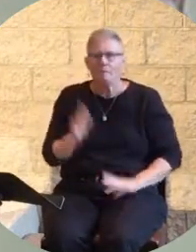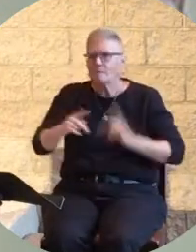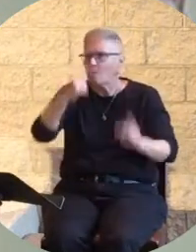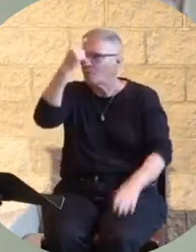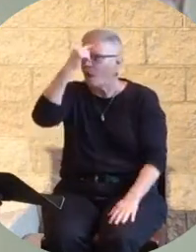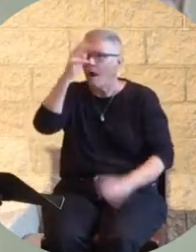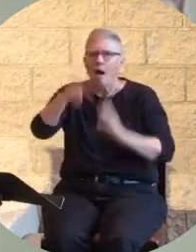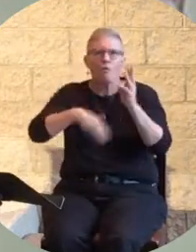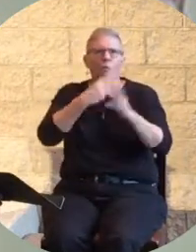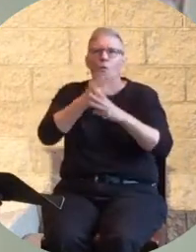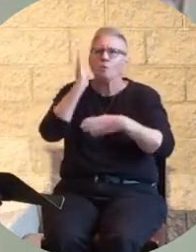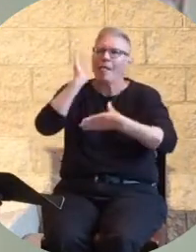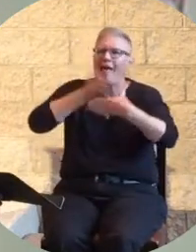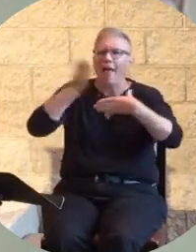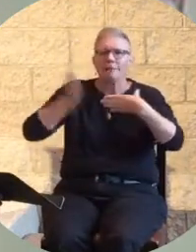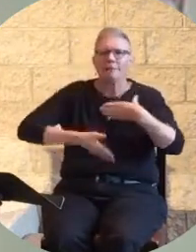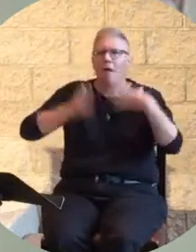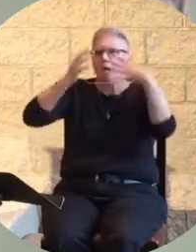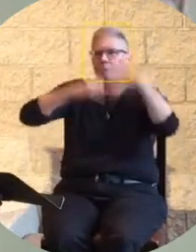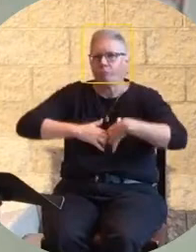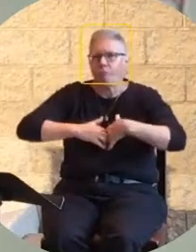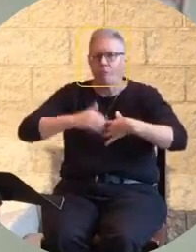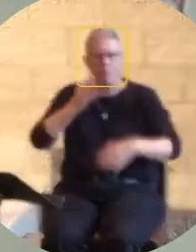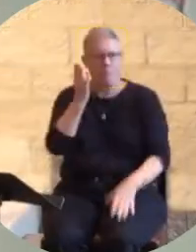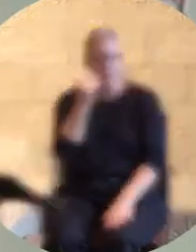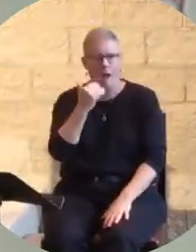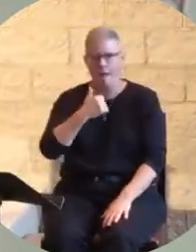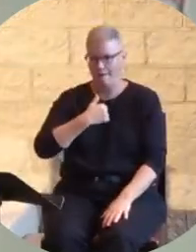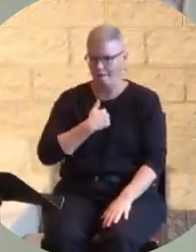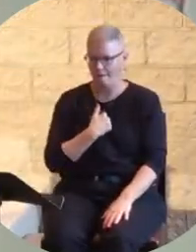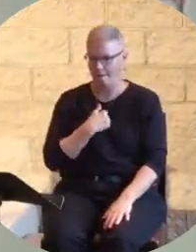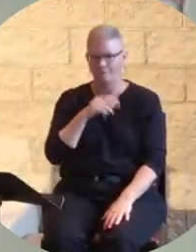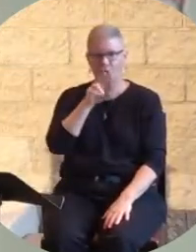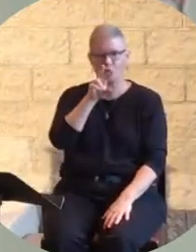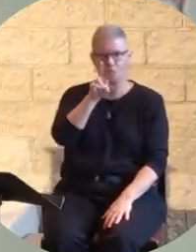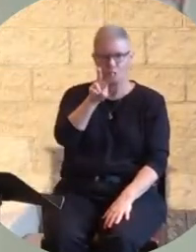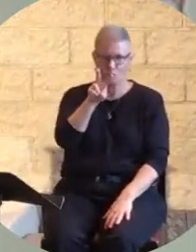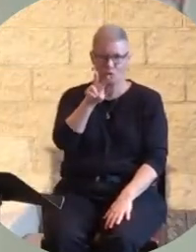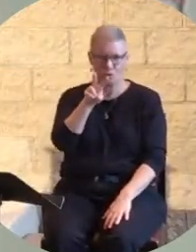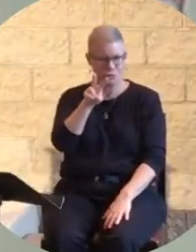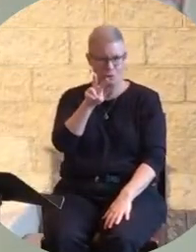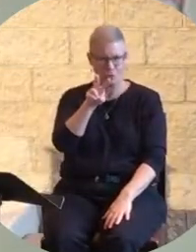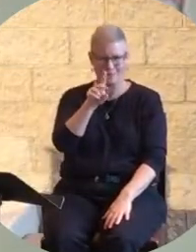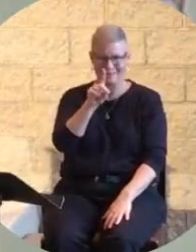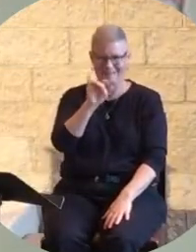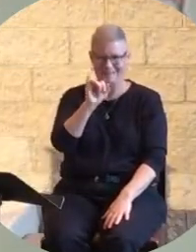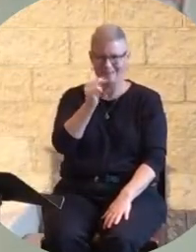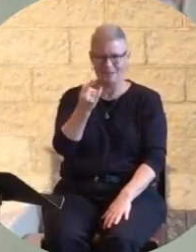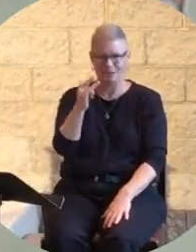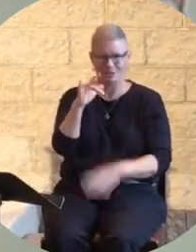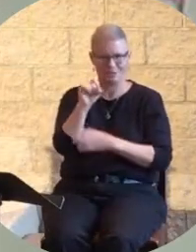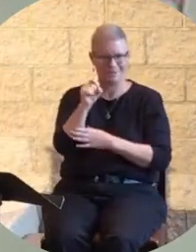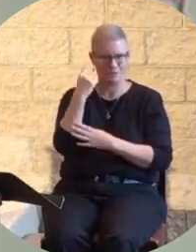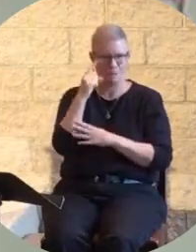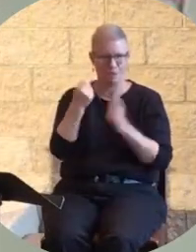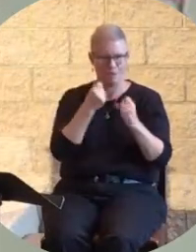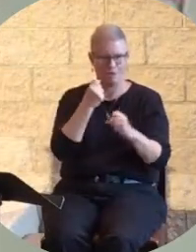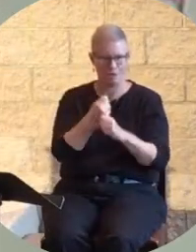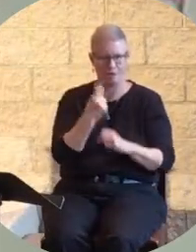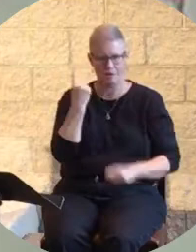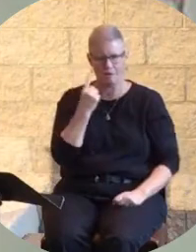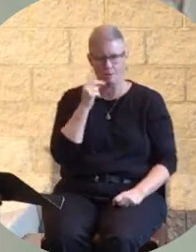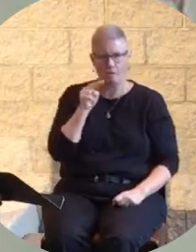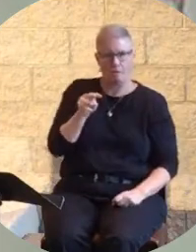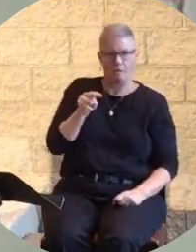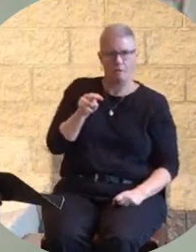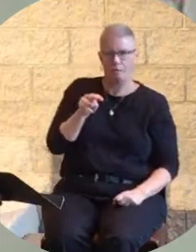end because we only had two digits for the year. Somebody picked up on that and said, boy, when we turn